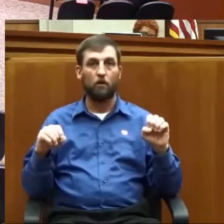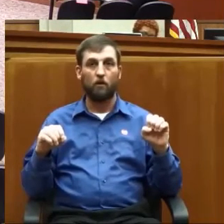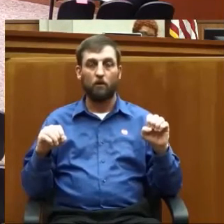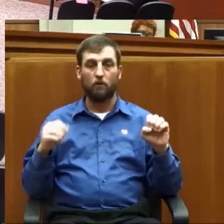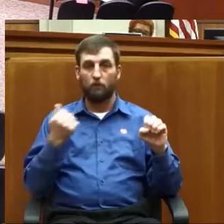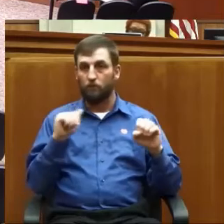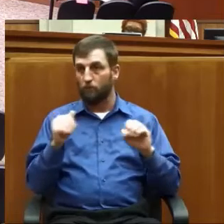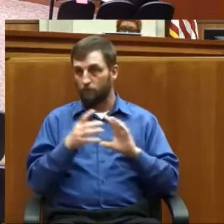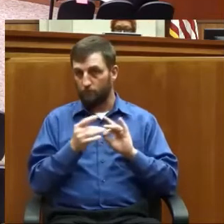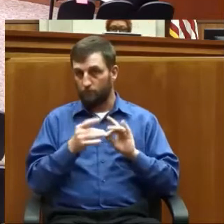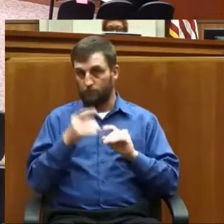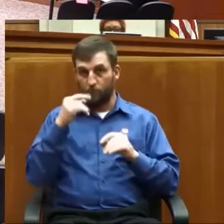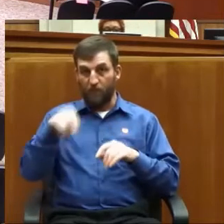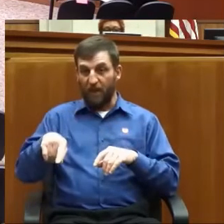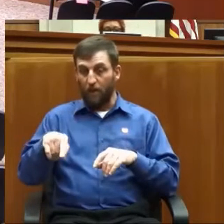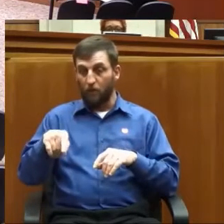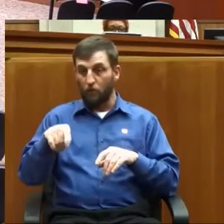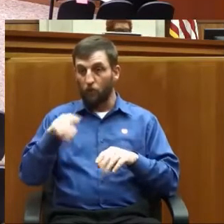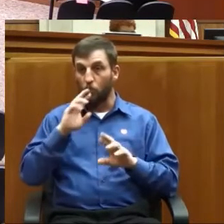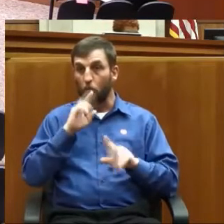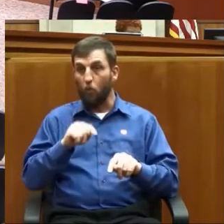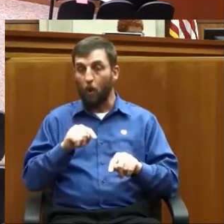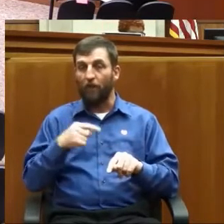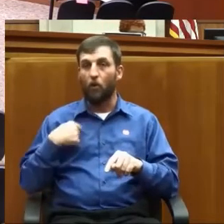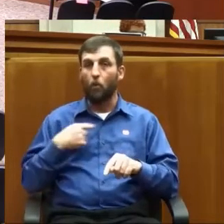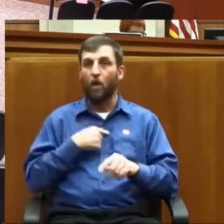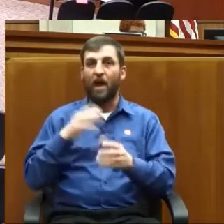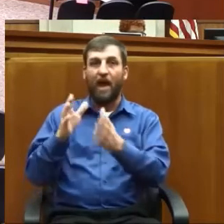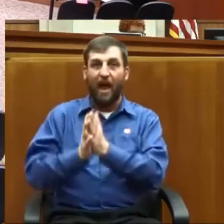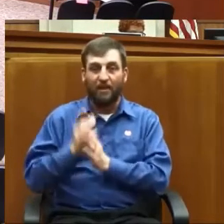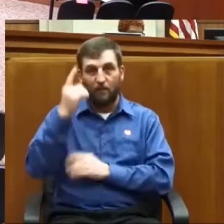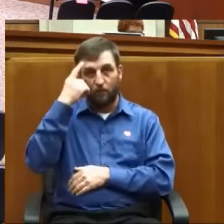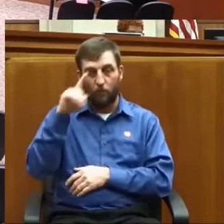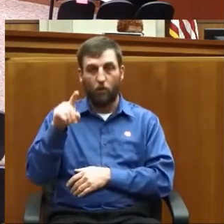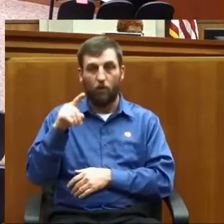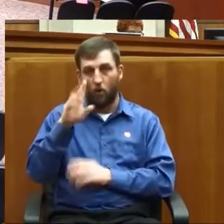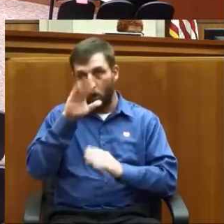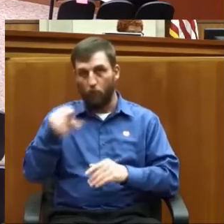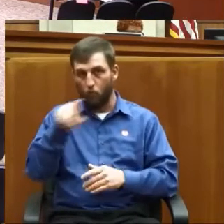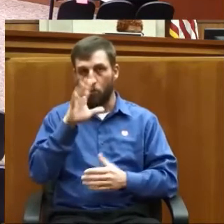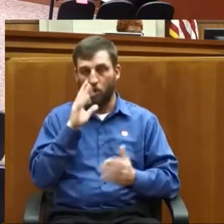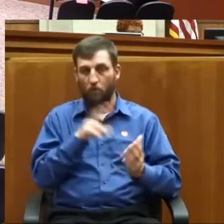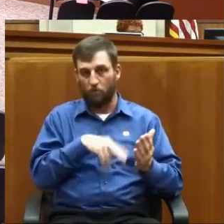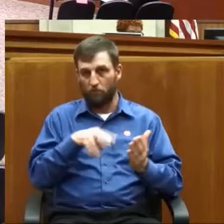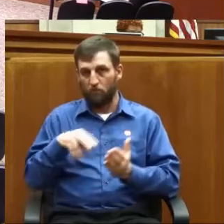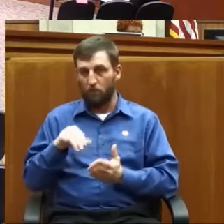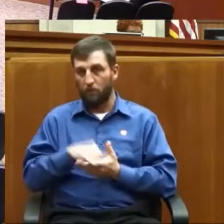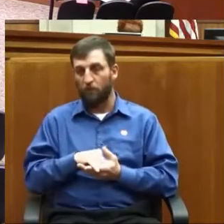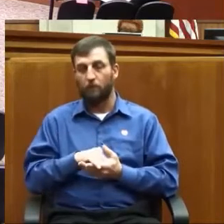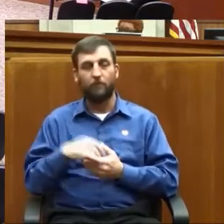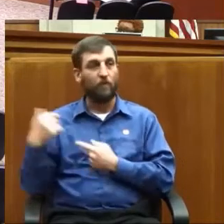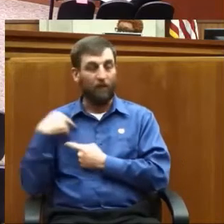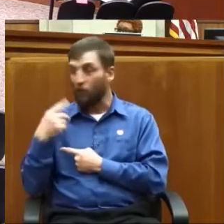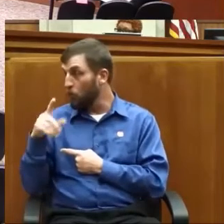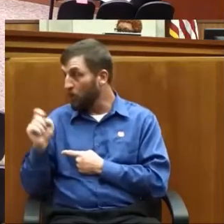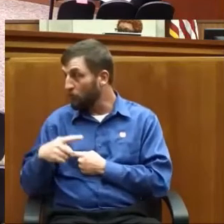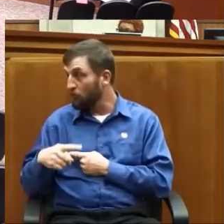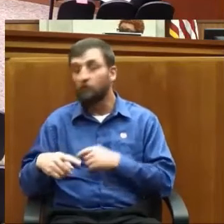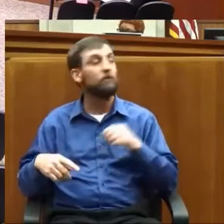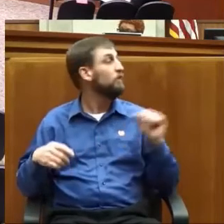Do we have any comments on this? Members, this is a report that we've asked for, so hope you'll avail yourself of this information. Mr. Castile, do you have a question? I